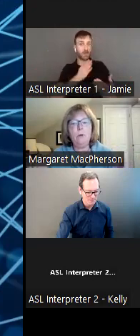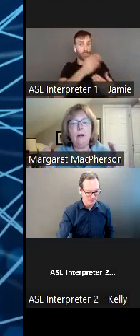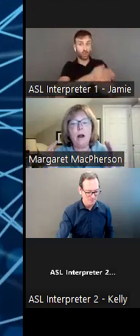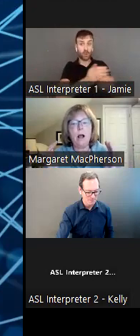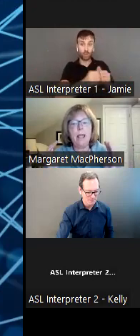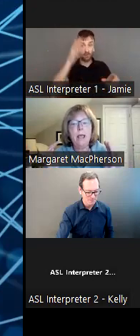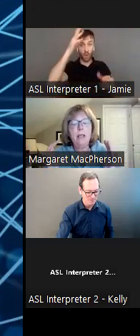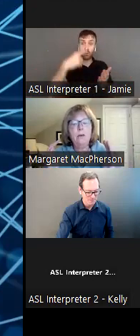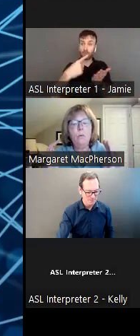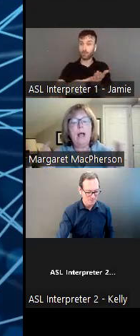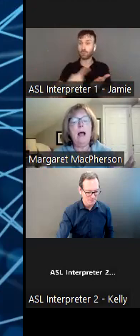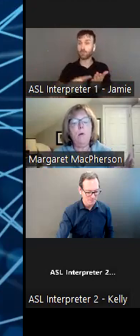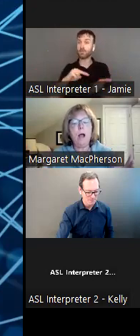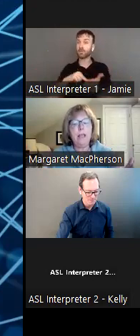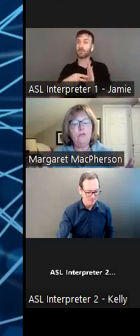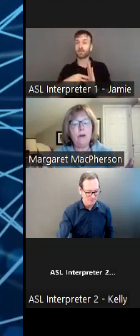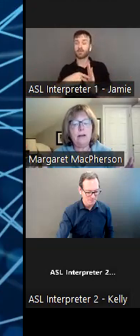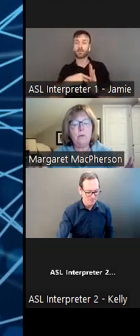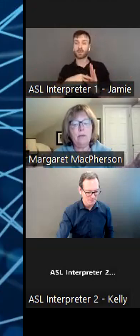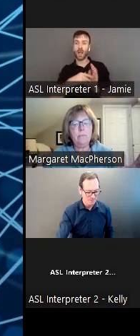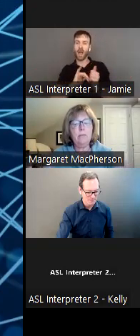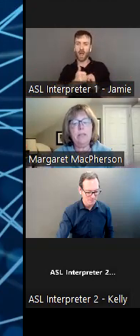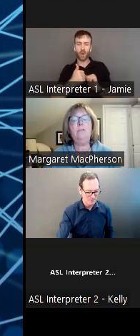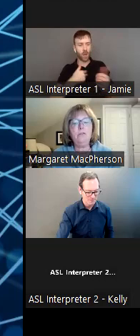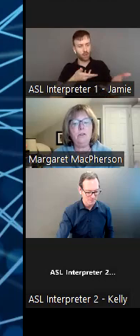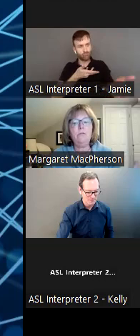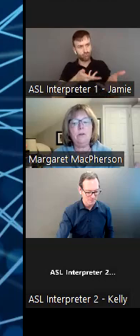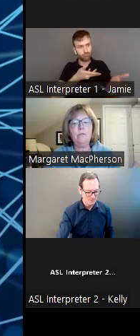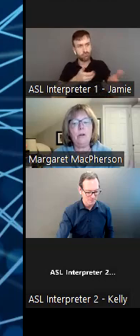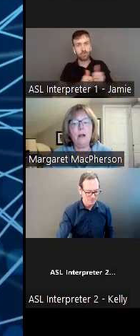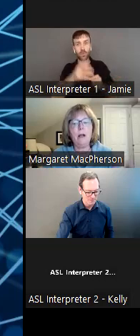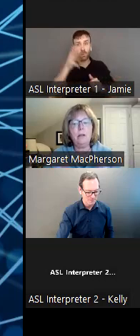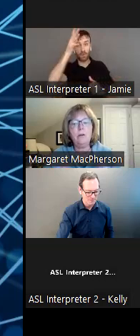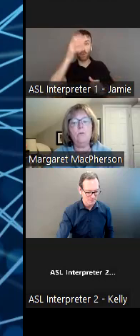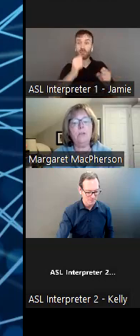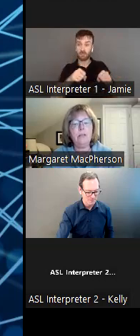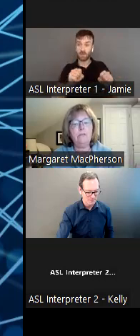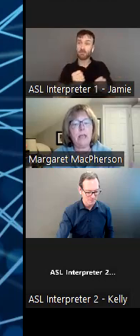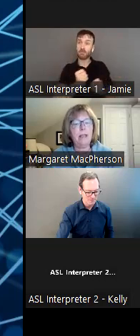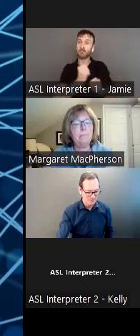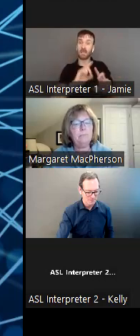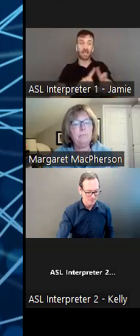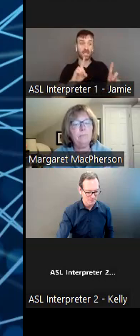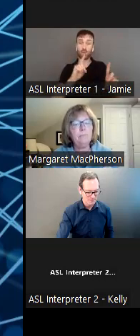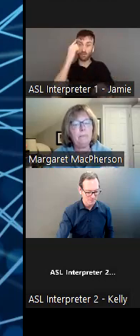sometimes, where how I interact with him can make such a difference, to his